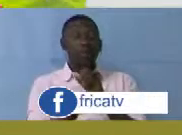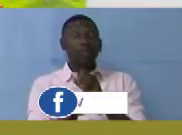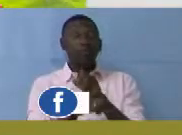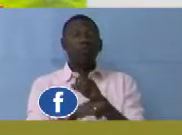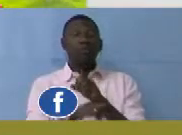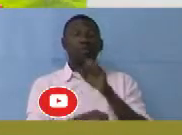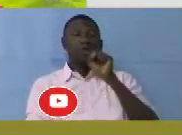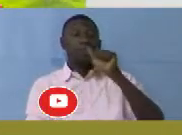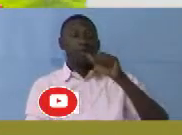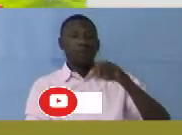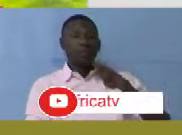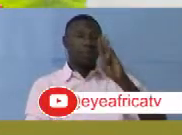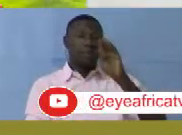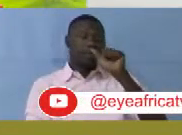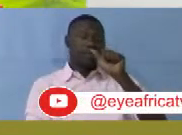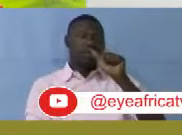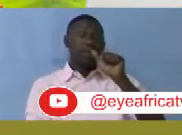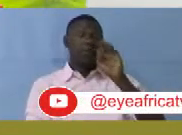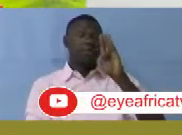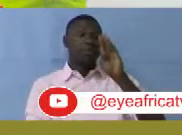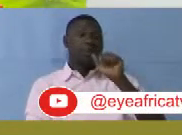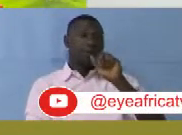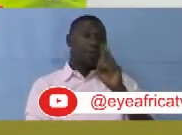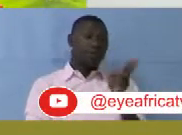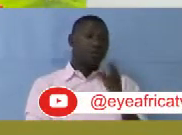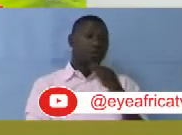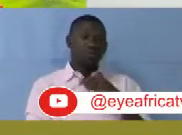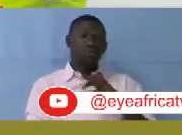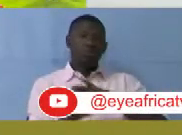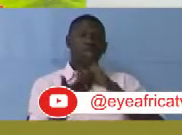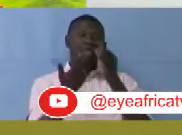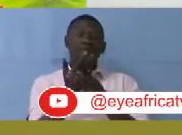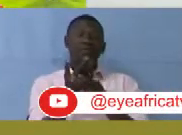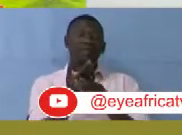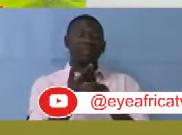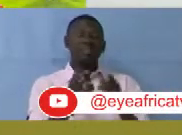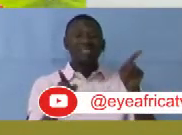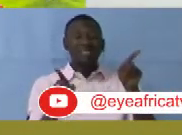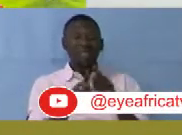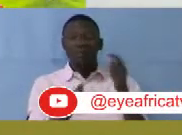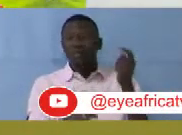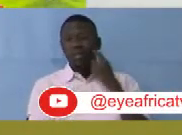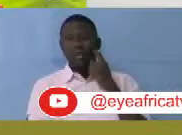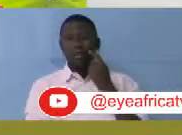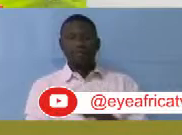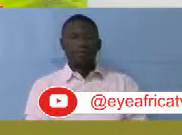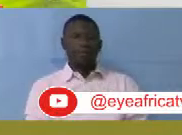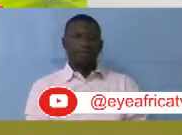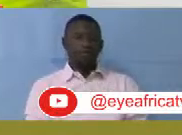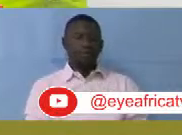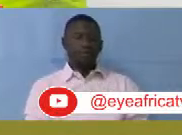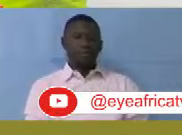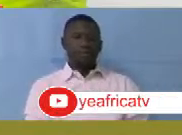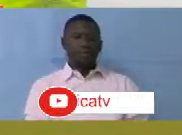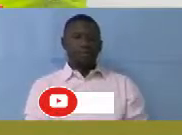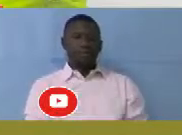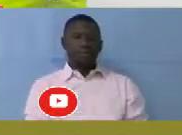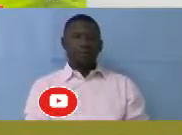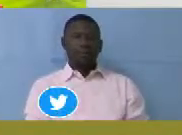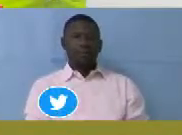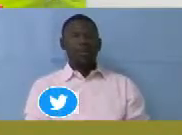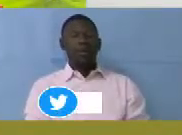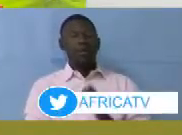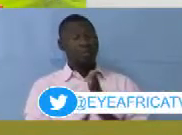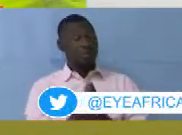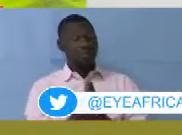under 24 hours. Kwa Sambaba yombundi je tilikili mwiche okolo. Because really, the